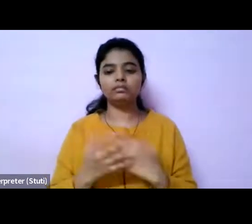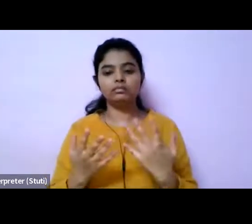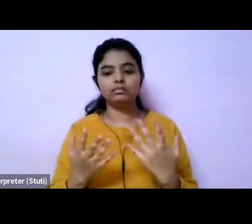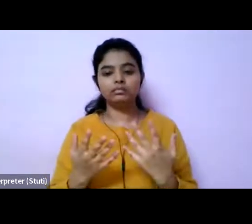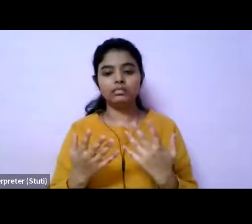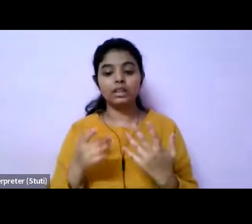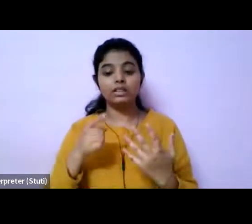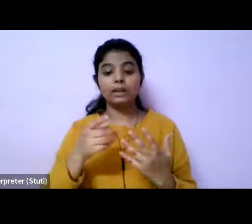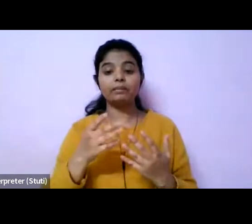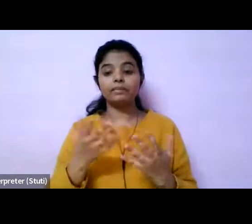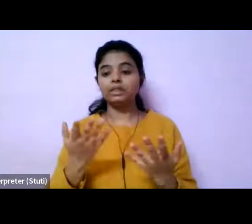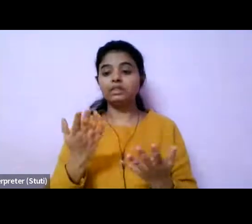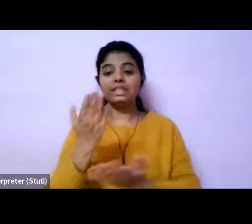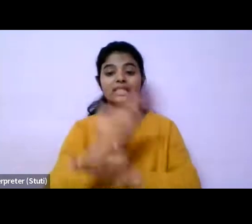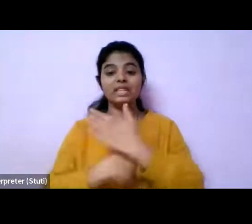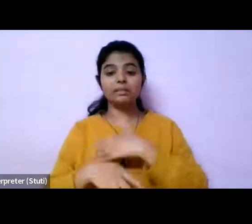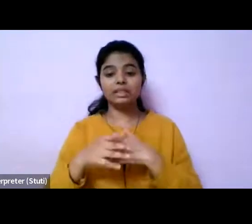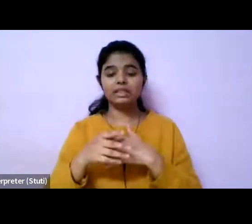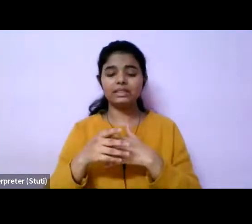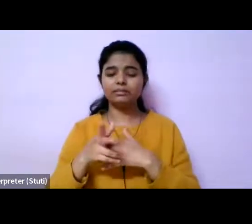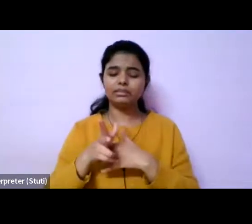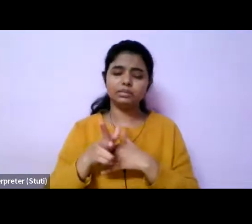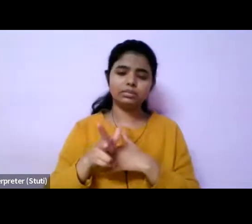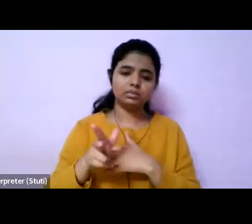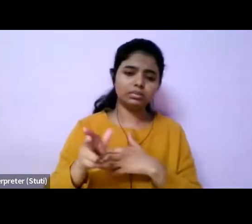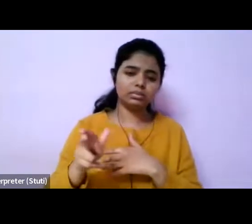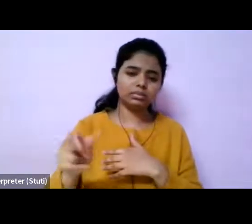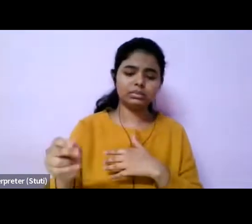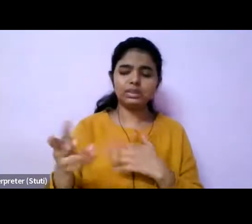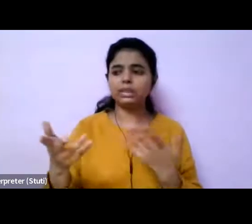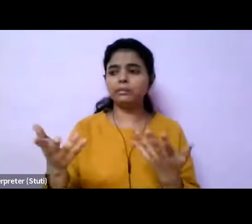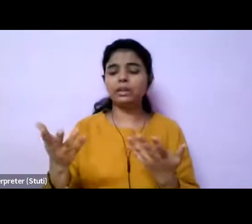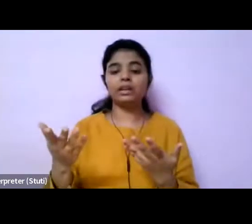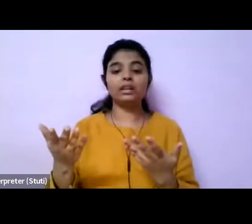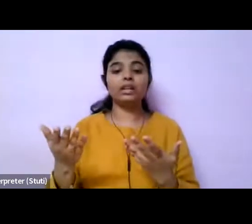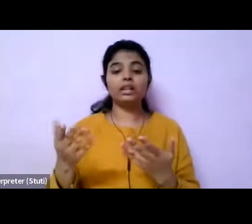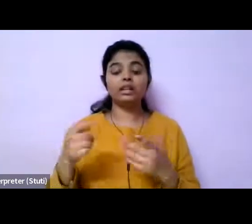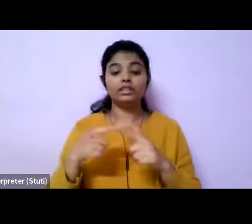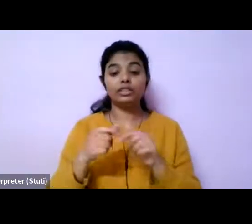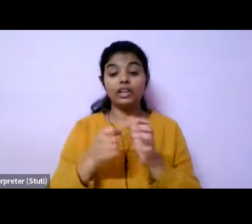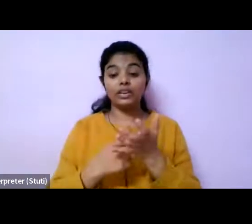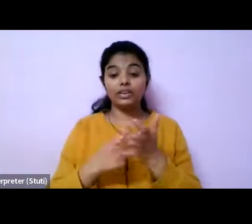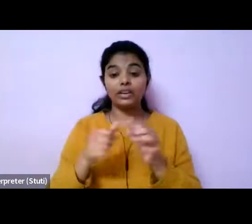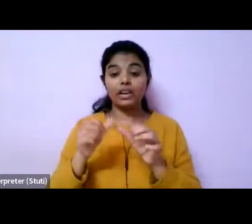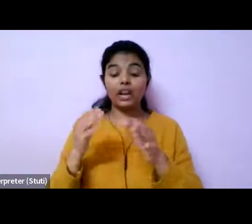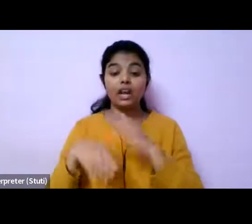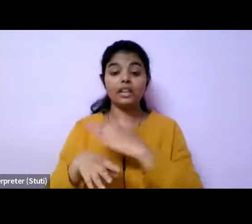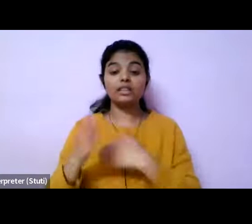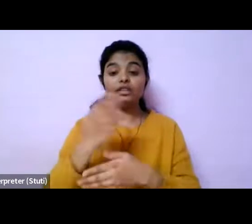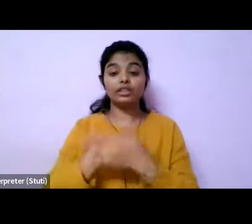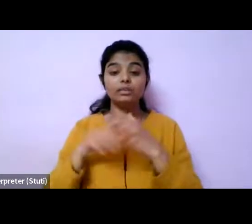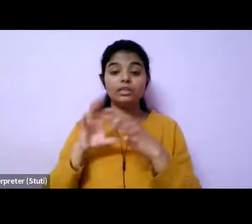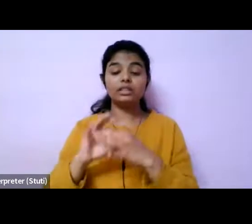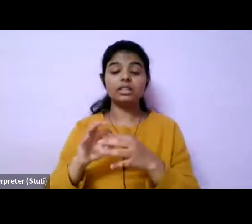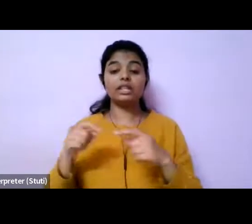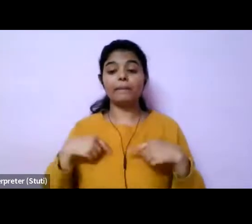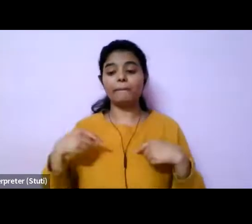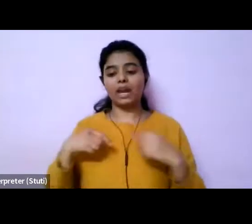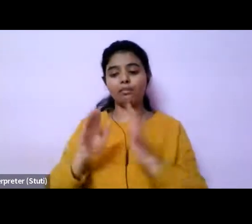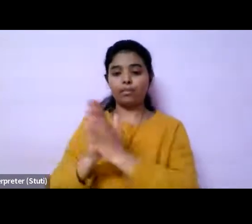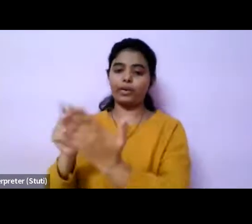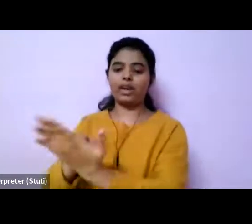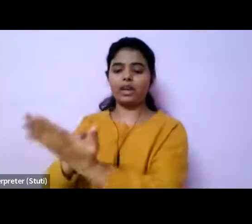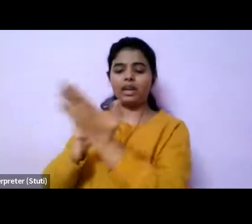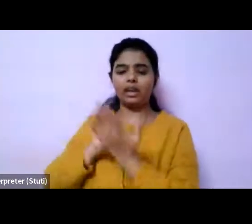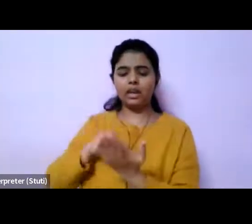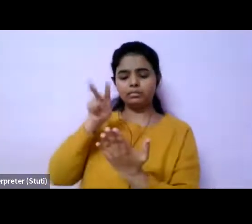ends of disability, we are at the disabled extremes in Tara. So what is my reaction as a reader, and what